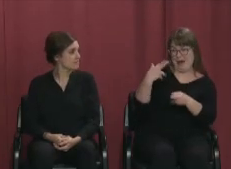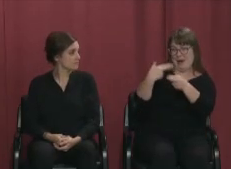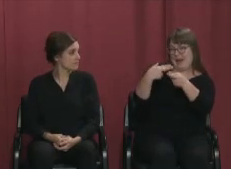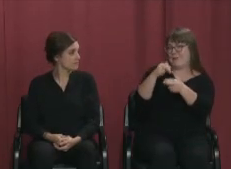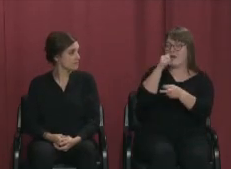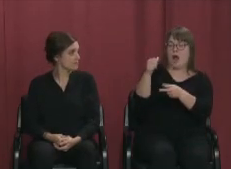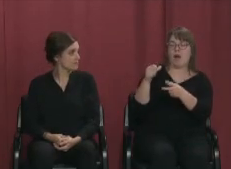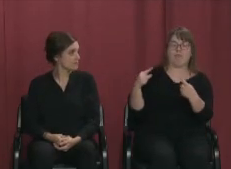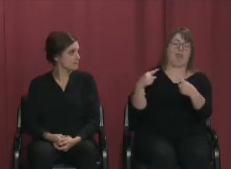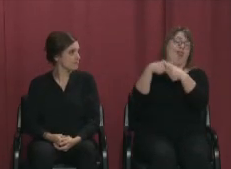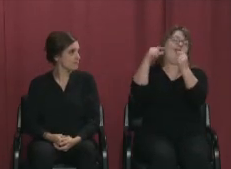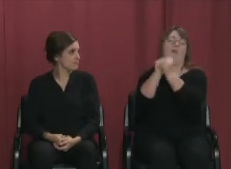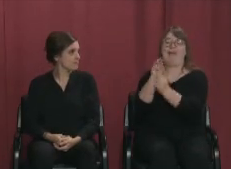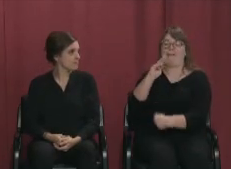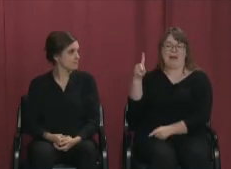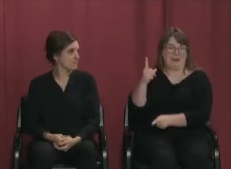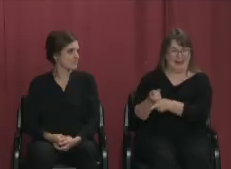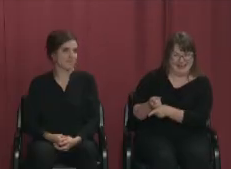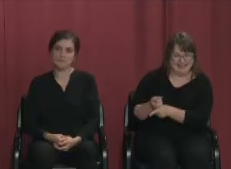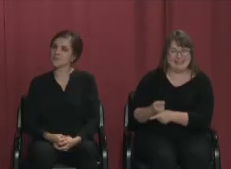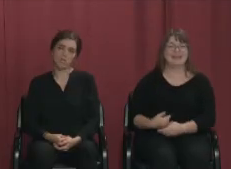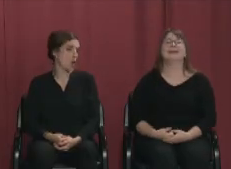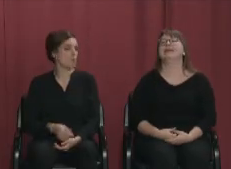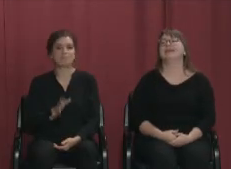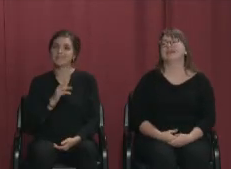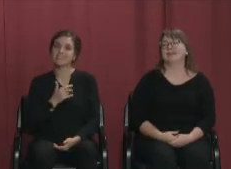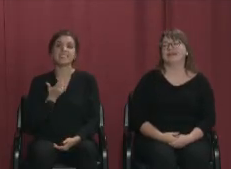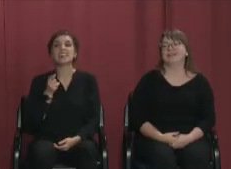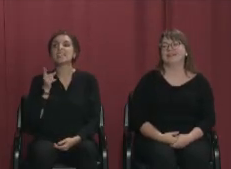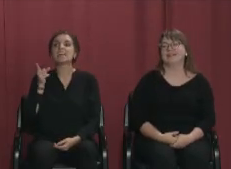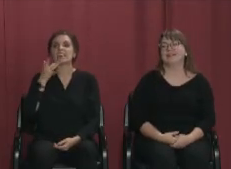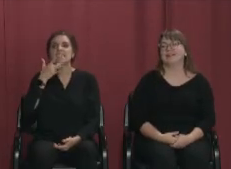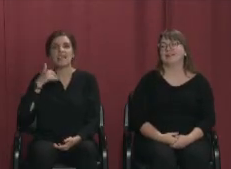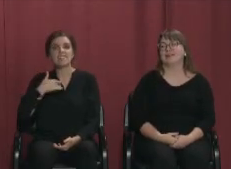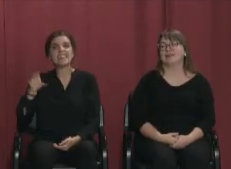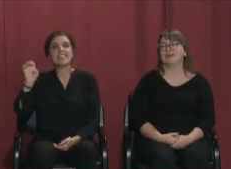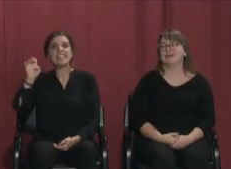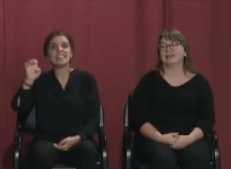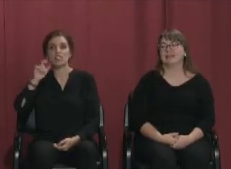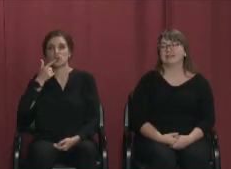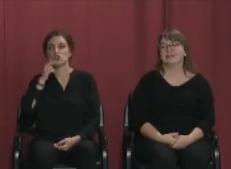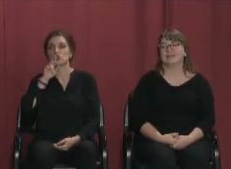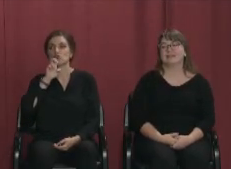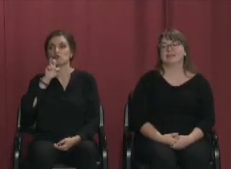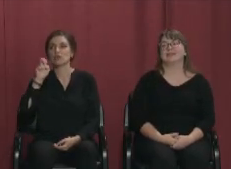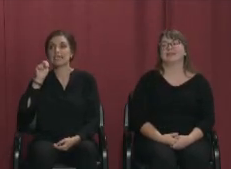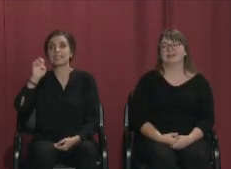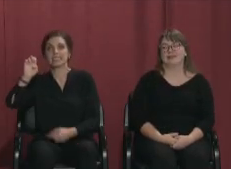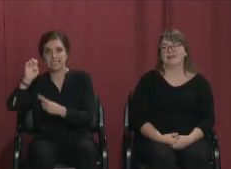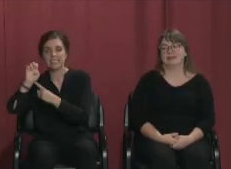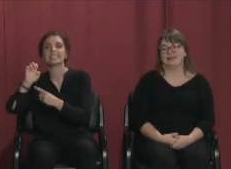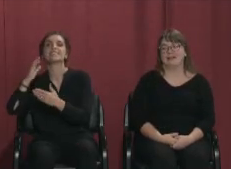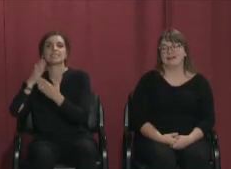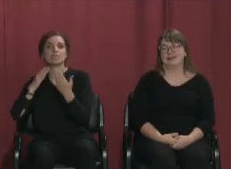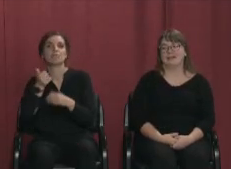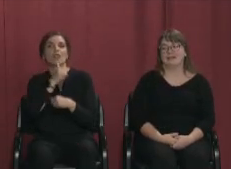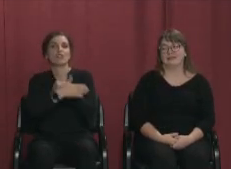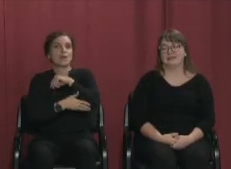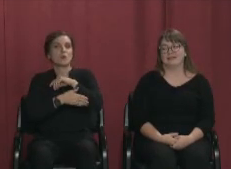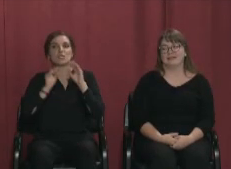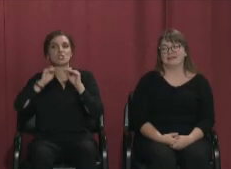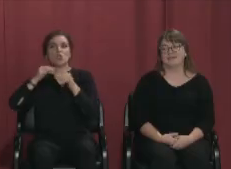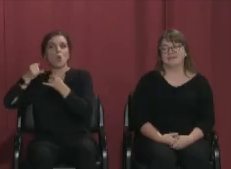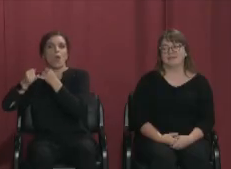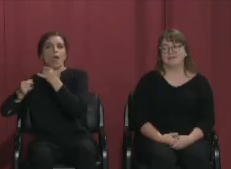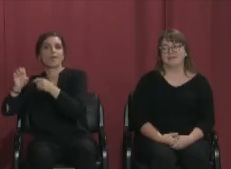I don't know what they also tell. Well, because they got an E, so some of those Greene counties don't have that extra E. Yeah, make sure you spell it correctly. That's right. All right. I